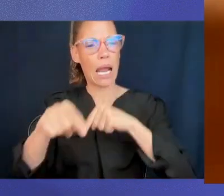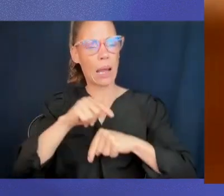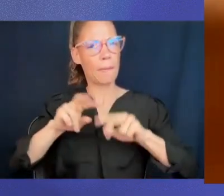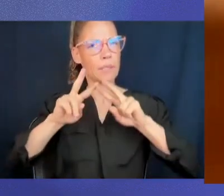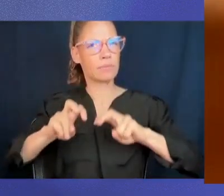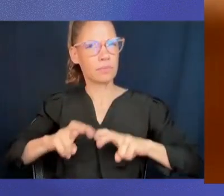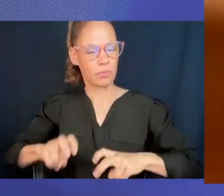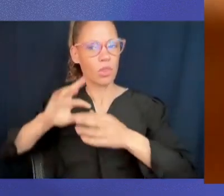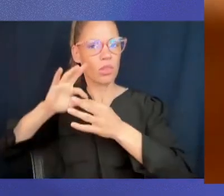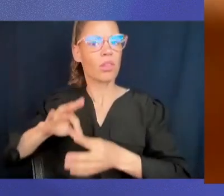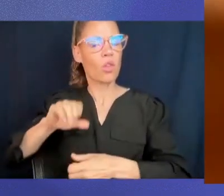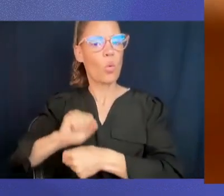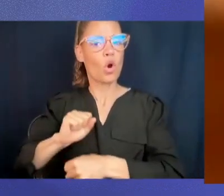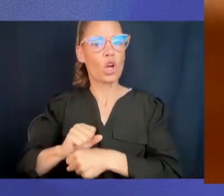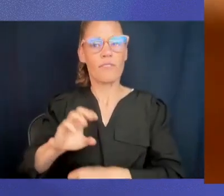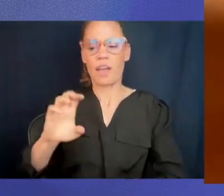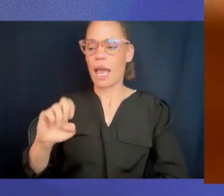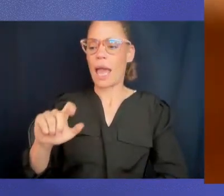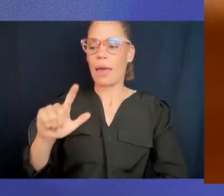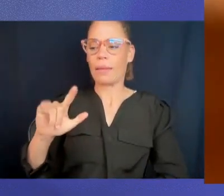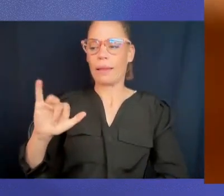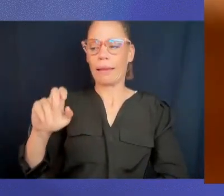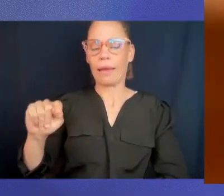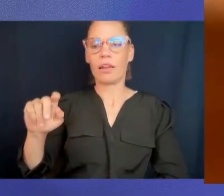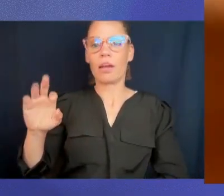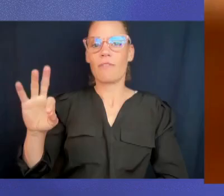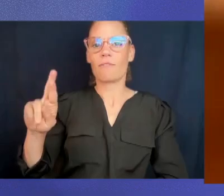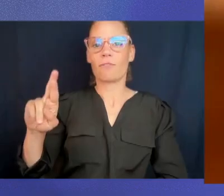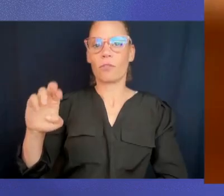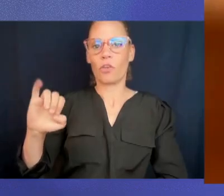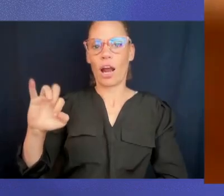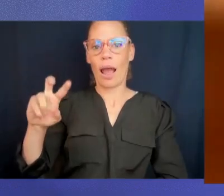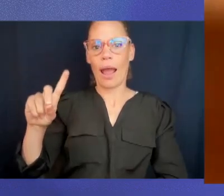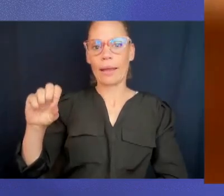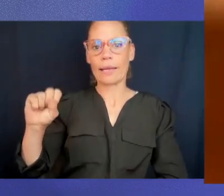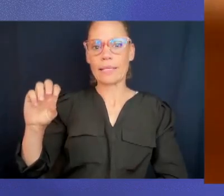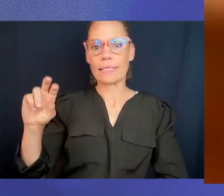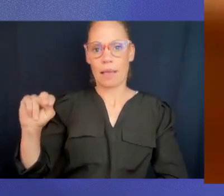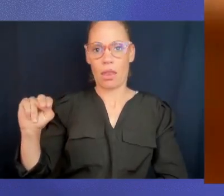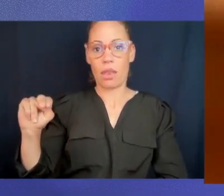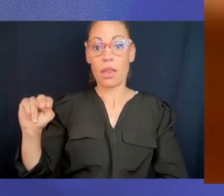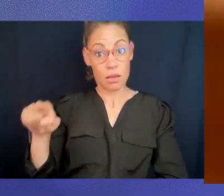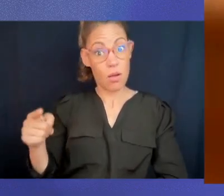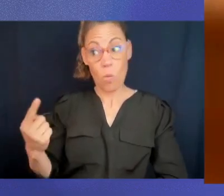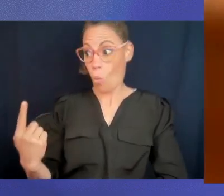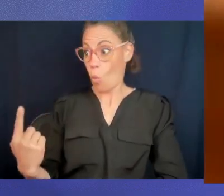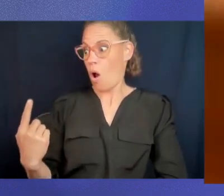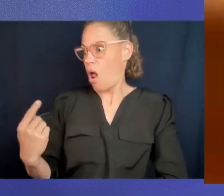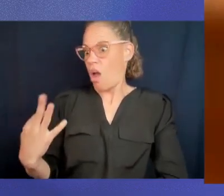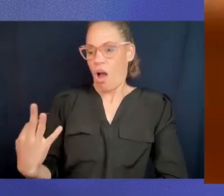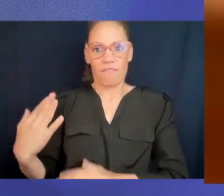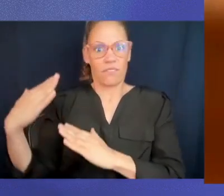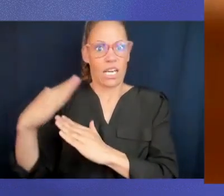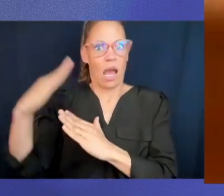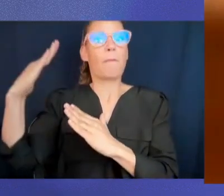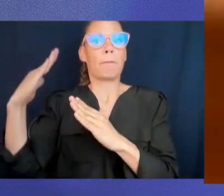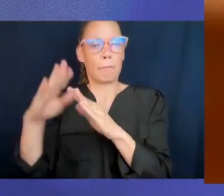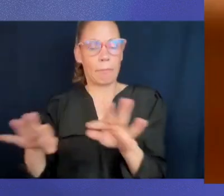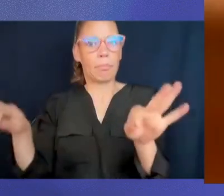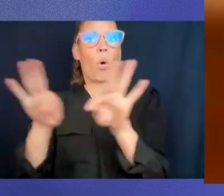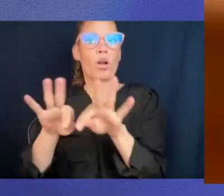of Elliot Friedson. Elliot Friedson was probably one of the most important social